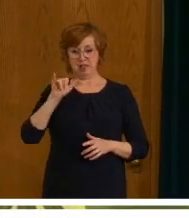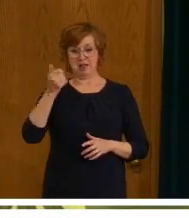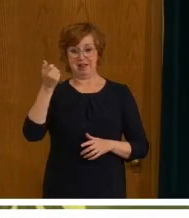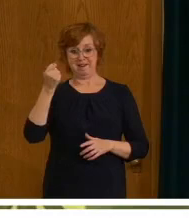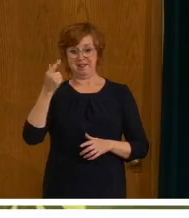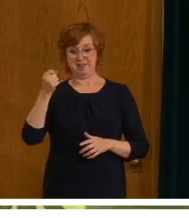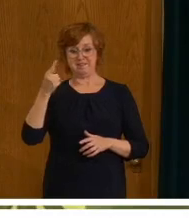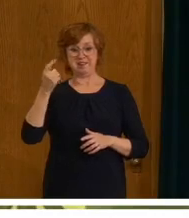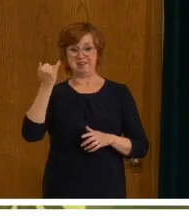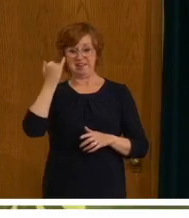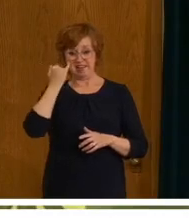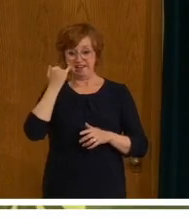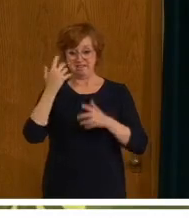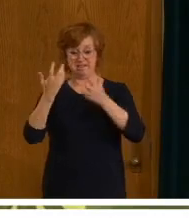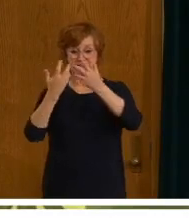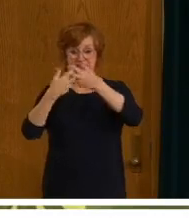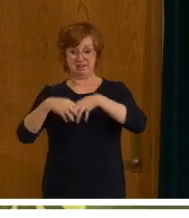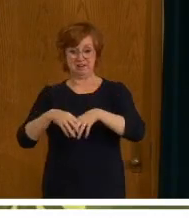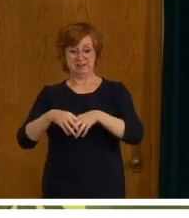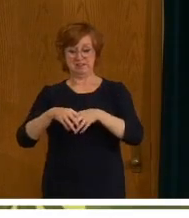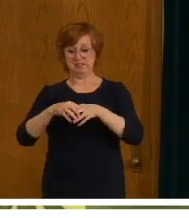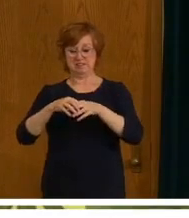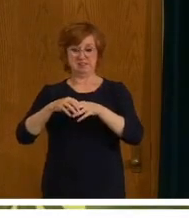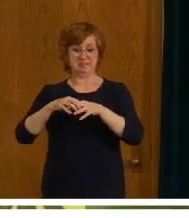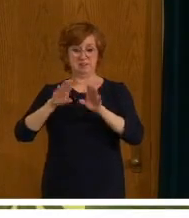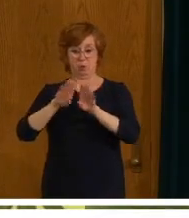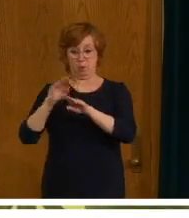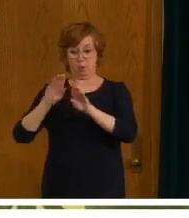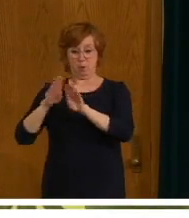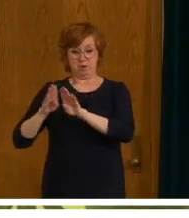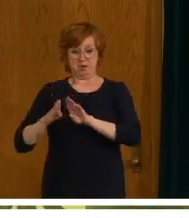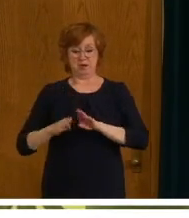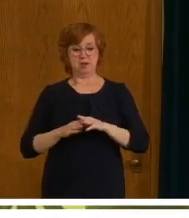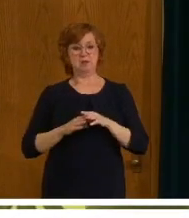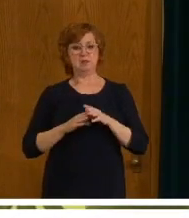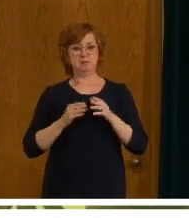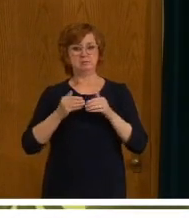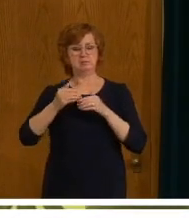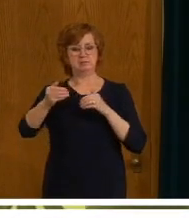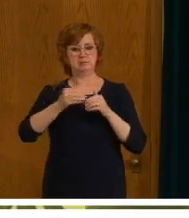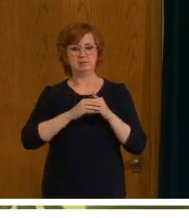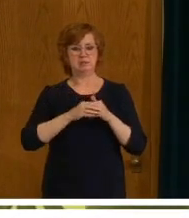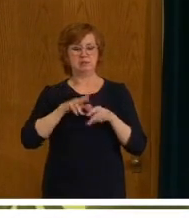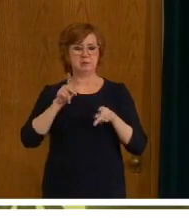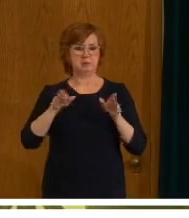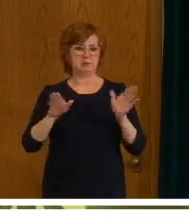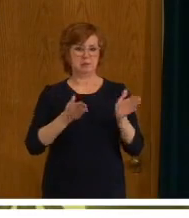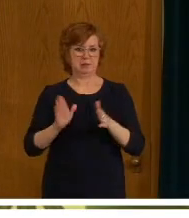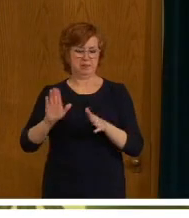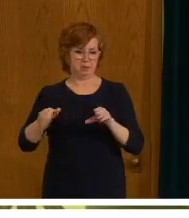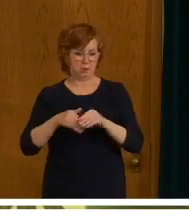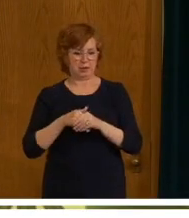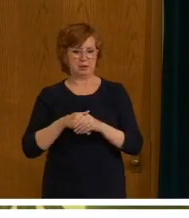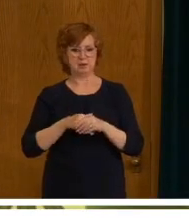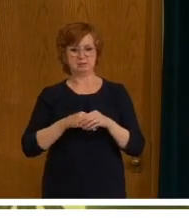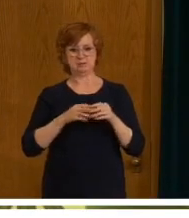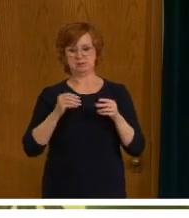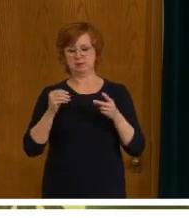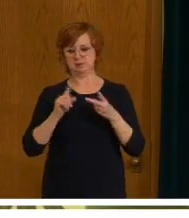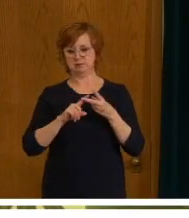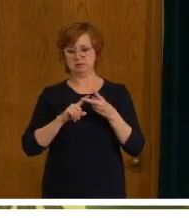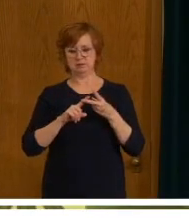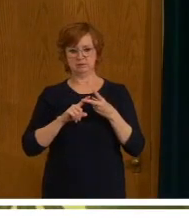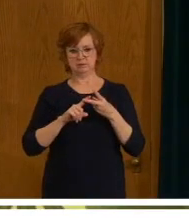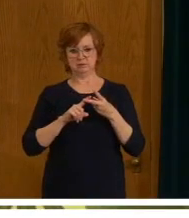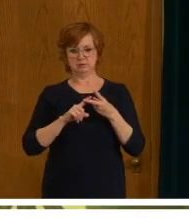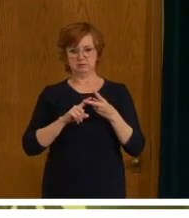events that have already been canceled in the province. People planning weddings and things like that. how confident are you that there will be